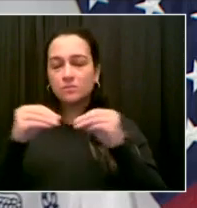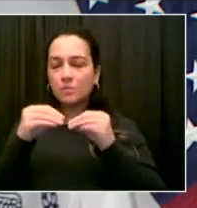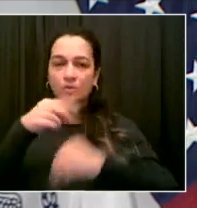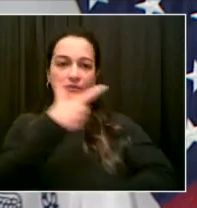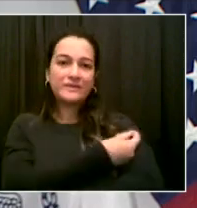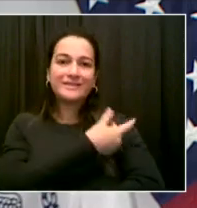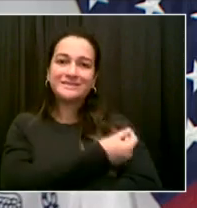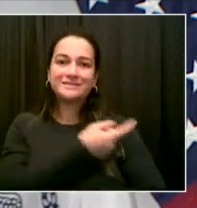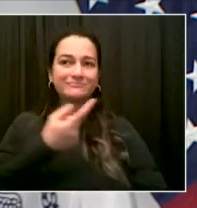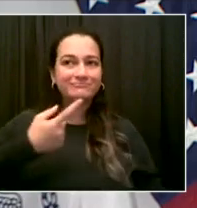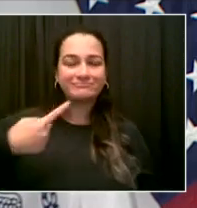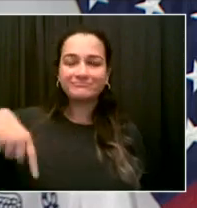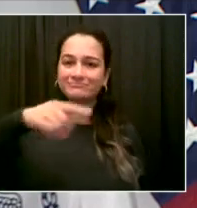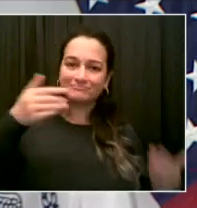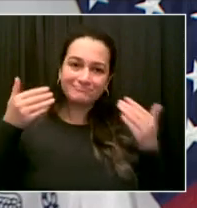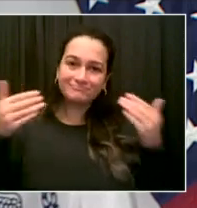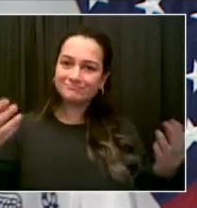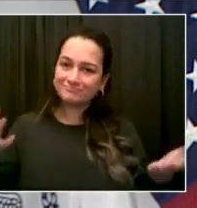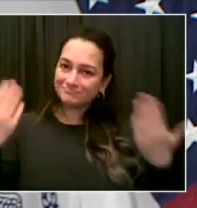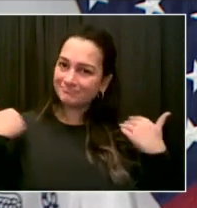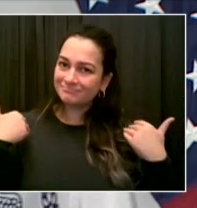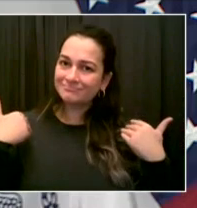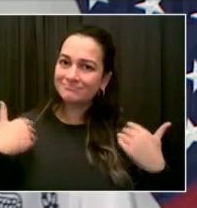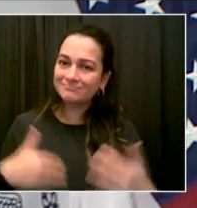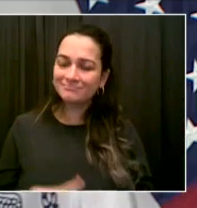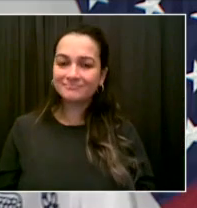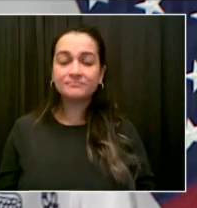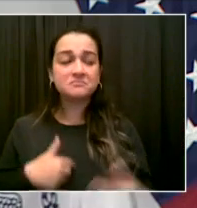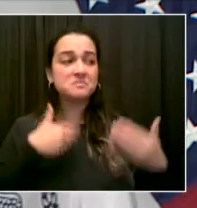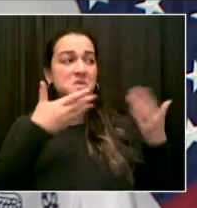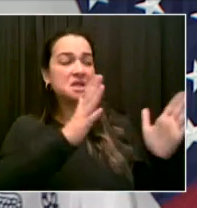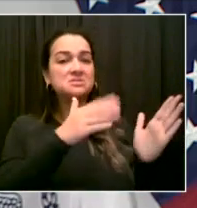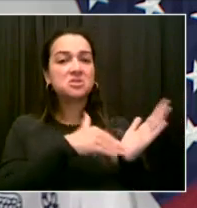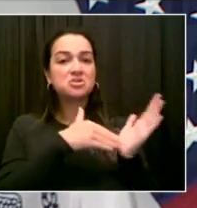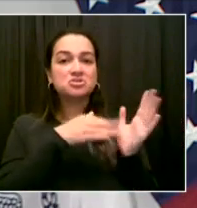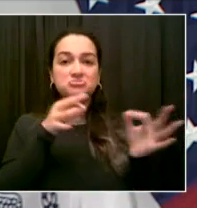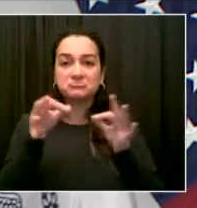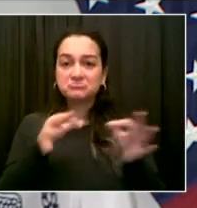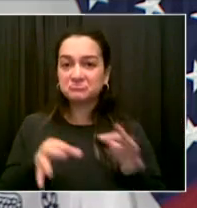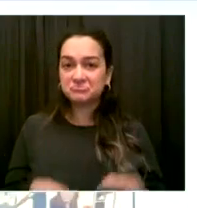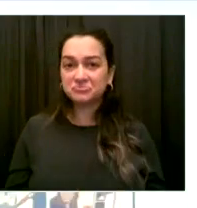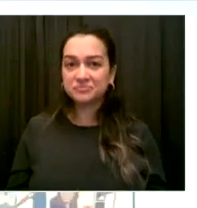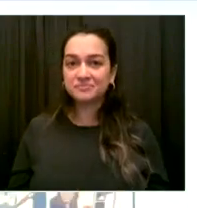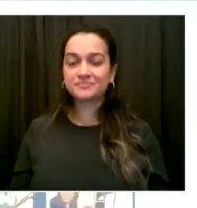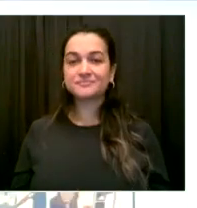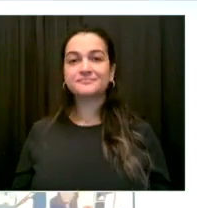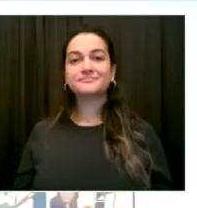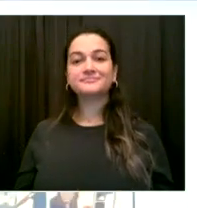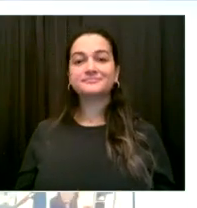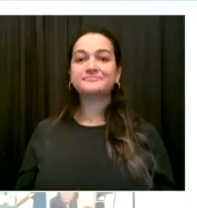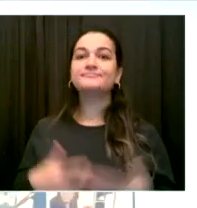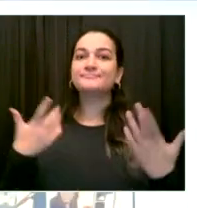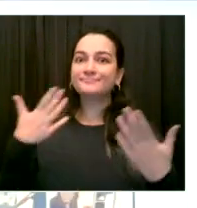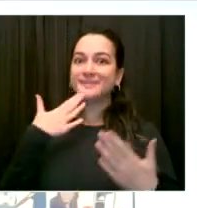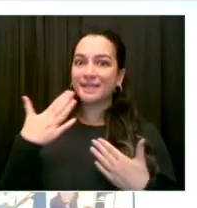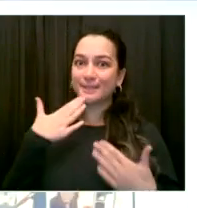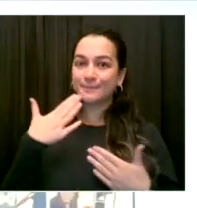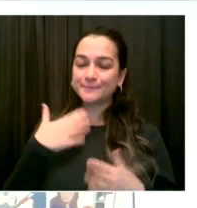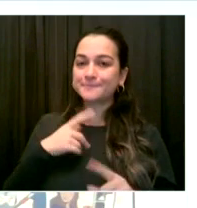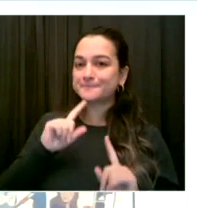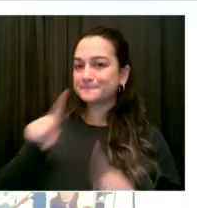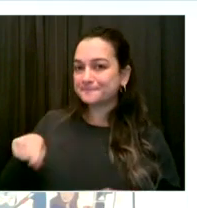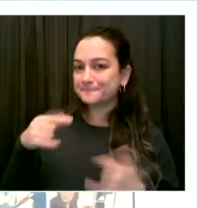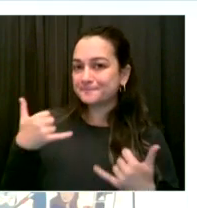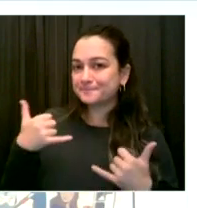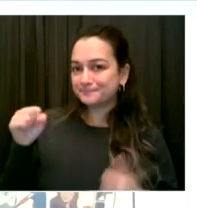Go ahead, Dr. Choksi. Thank you so much, sir. And you covered the framework of it, so I'll just get